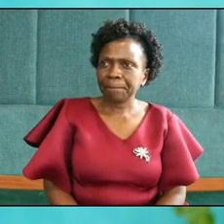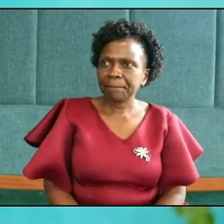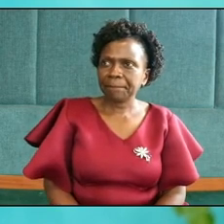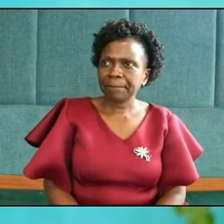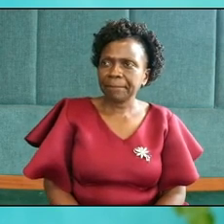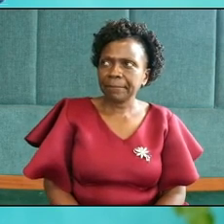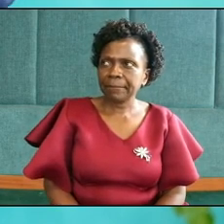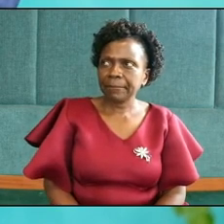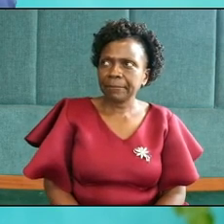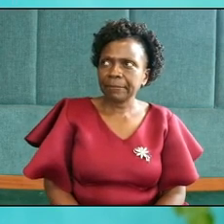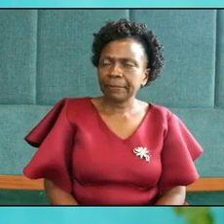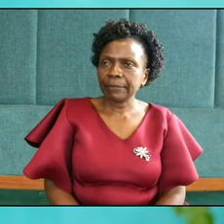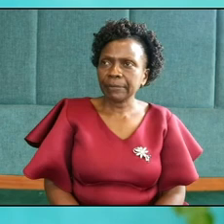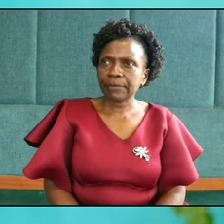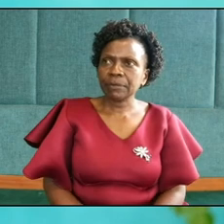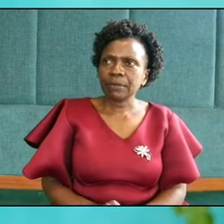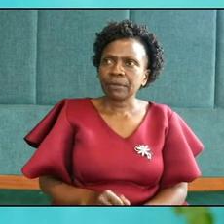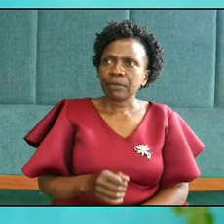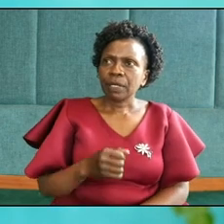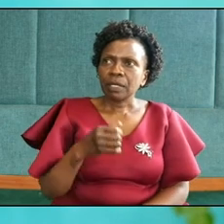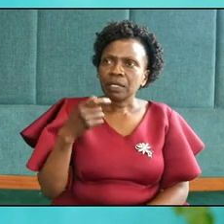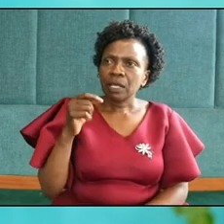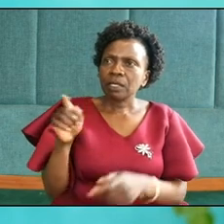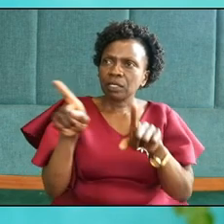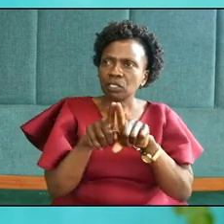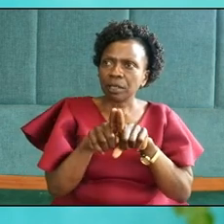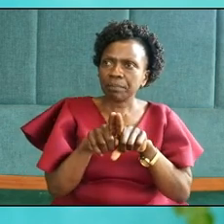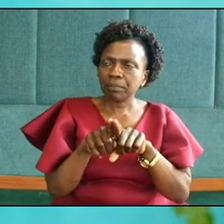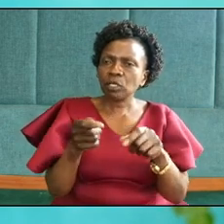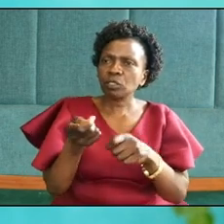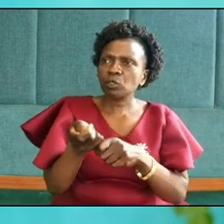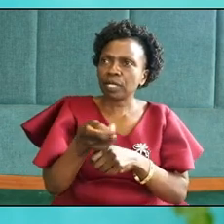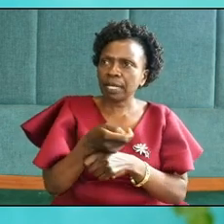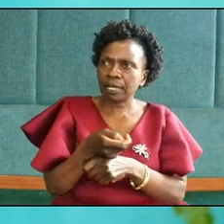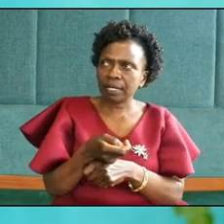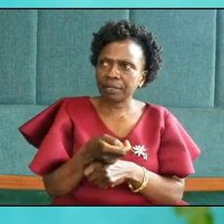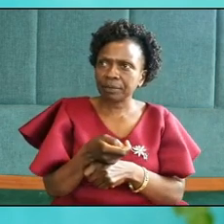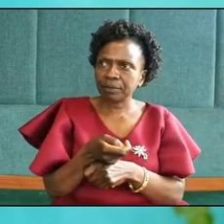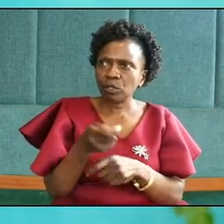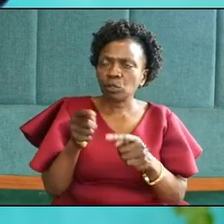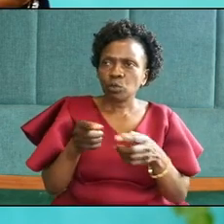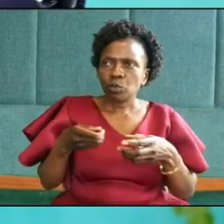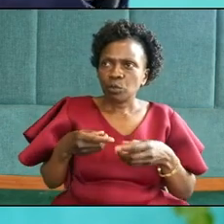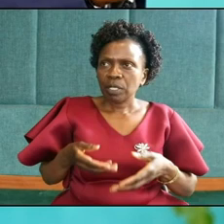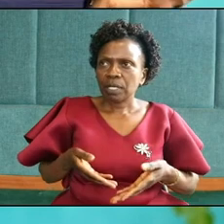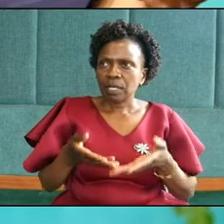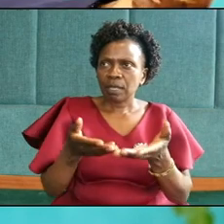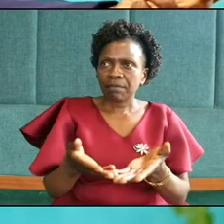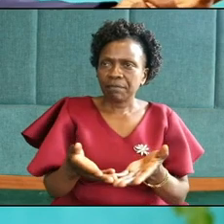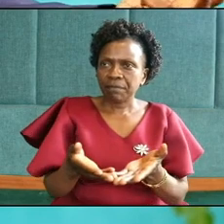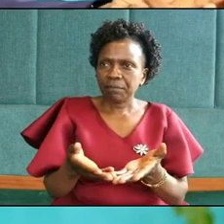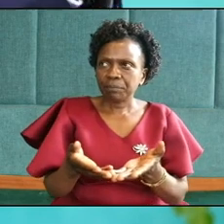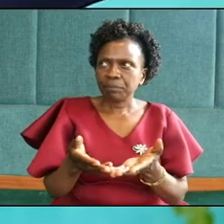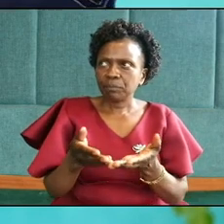blue issues. And they are also trained to deliver death